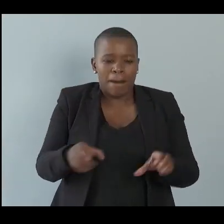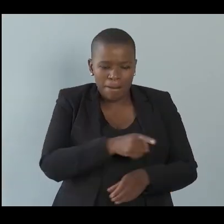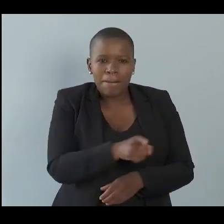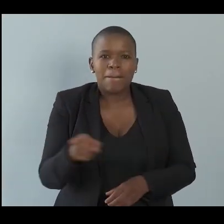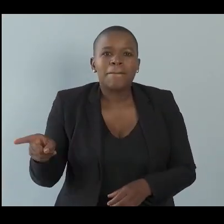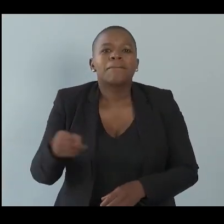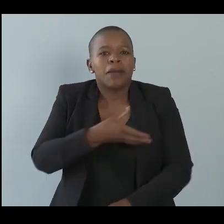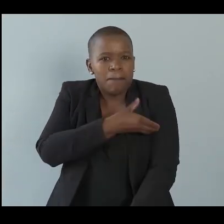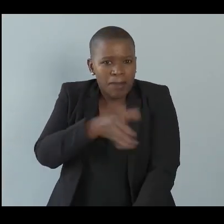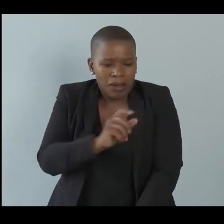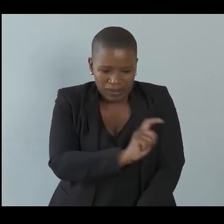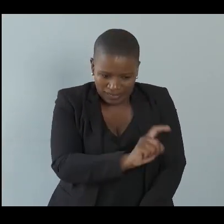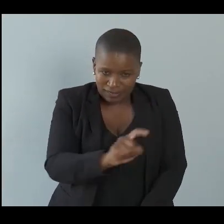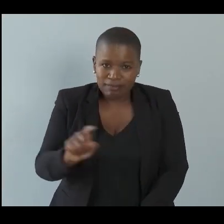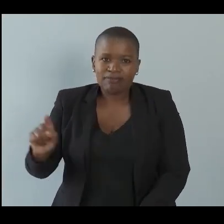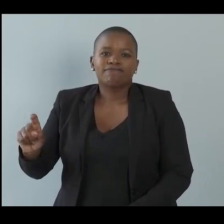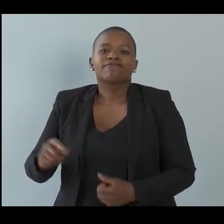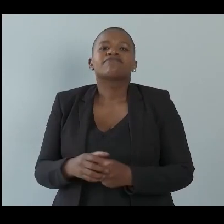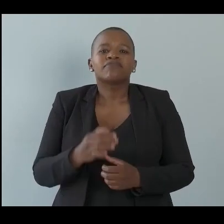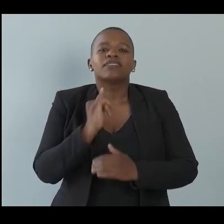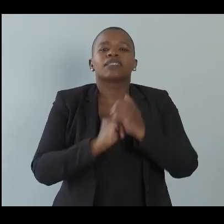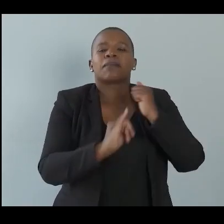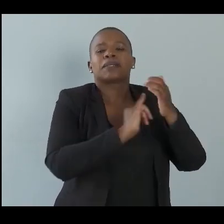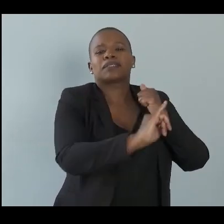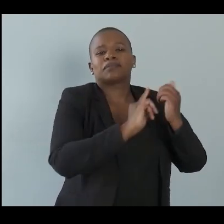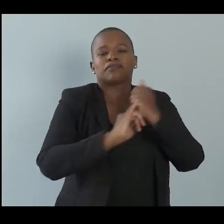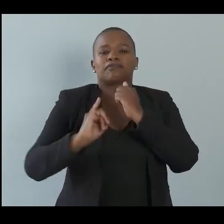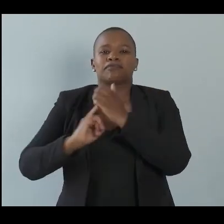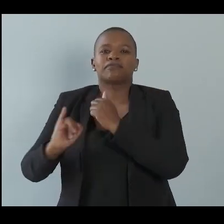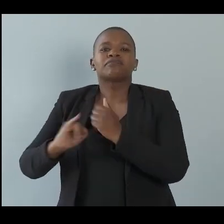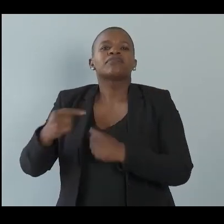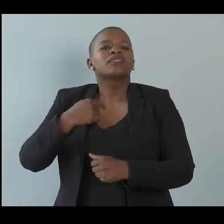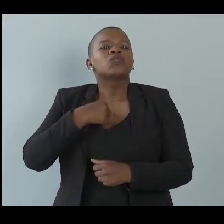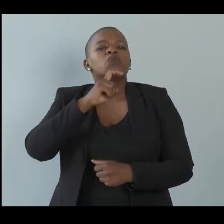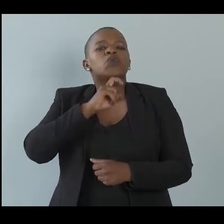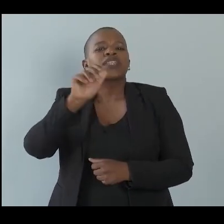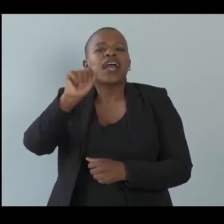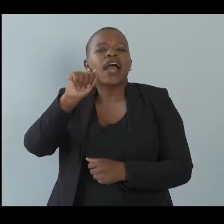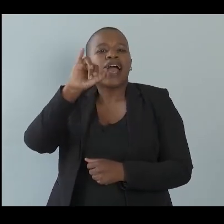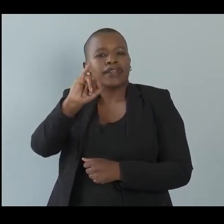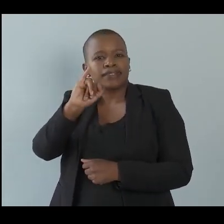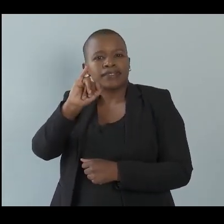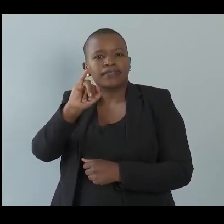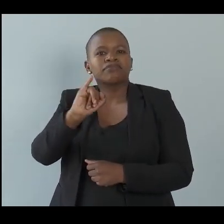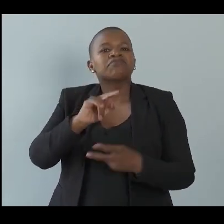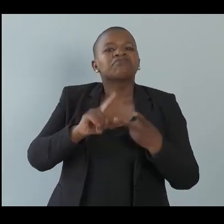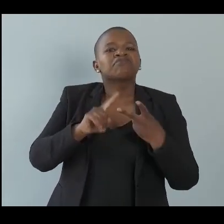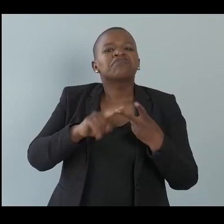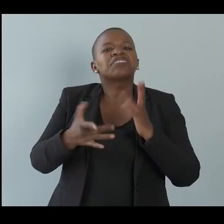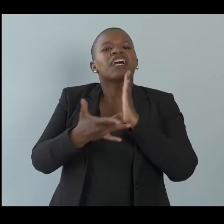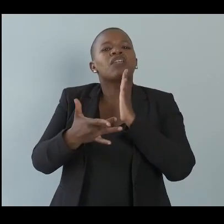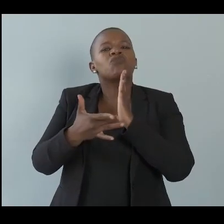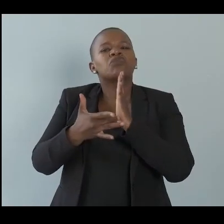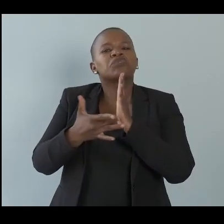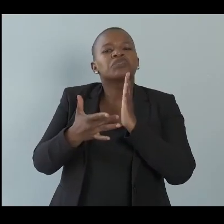trust. Through data analytics and AI, we are streamlining operations, making proactive decisions, and leading